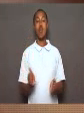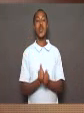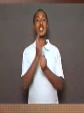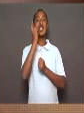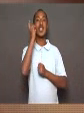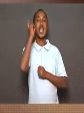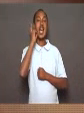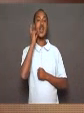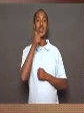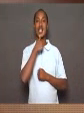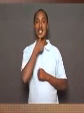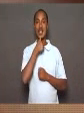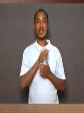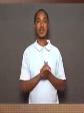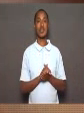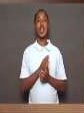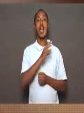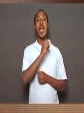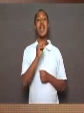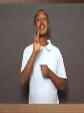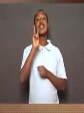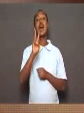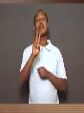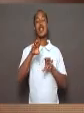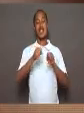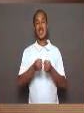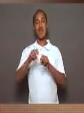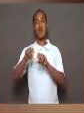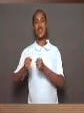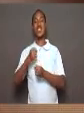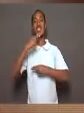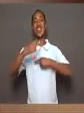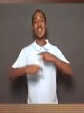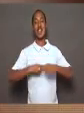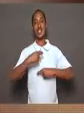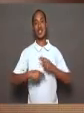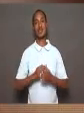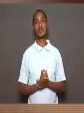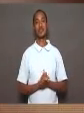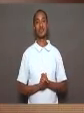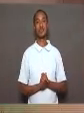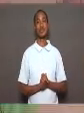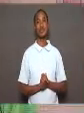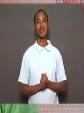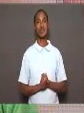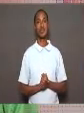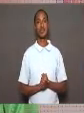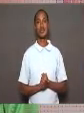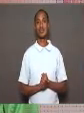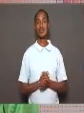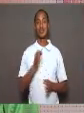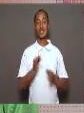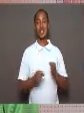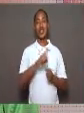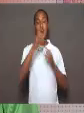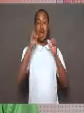with dilute acids, and the double decomposition reaction. If you